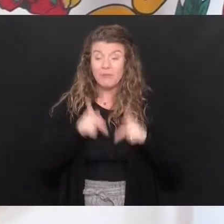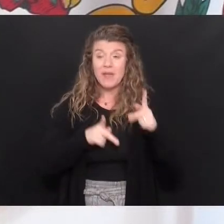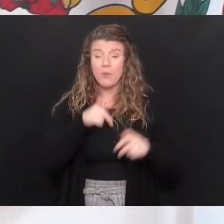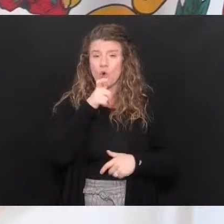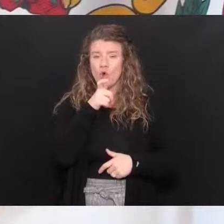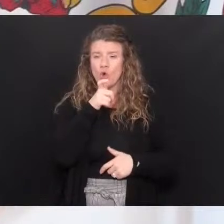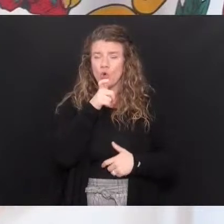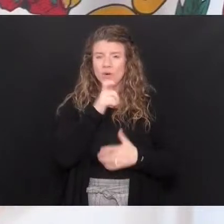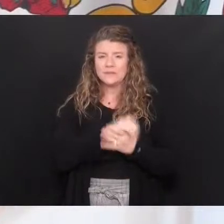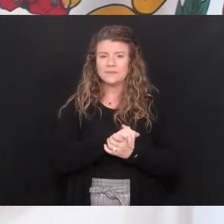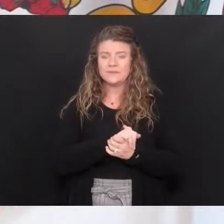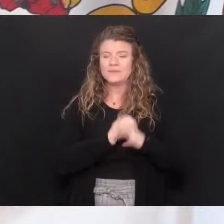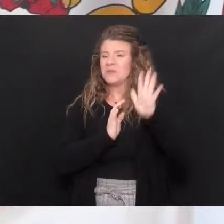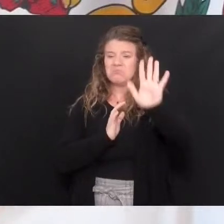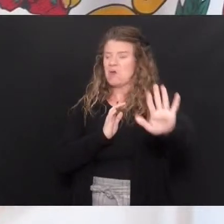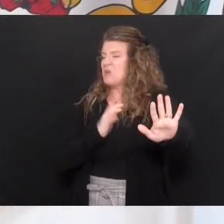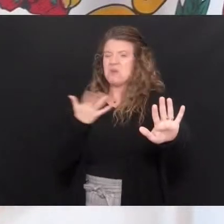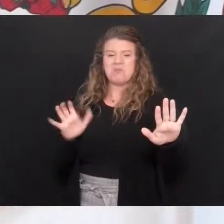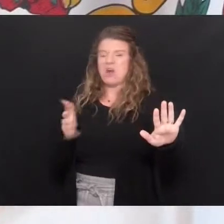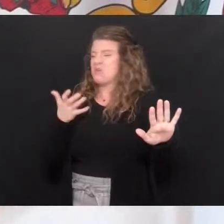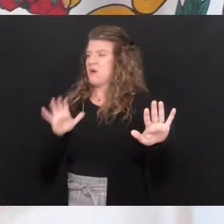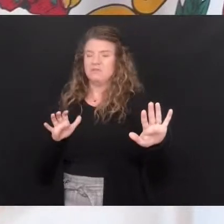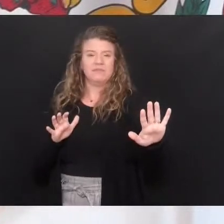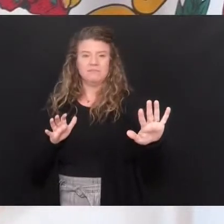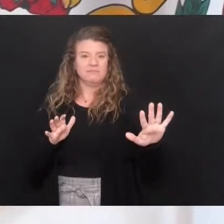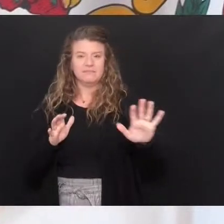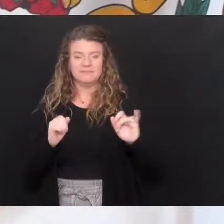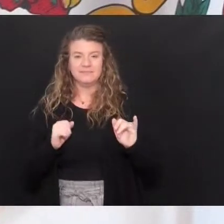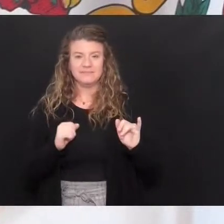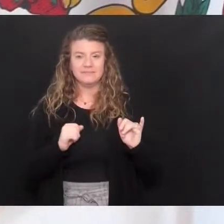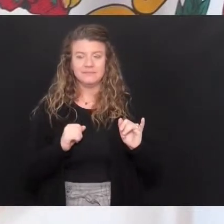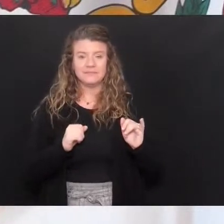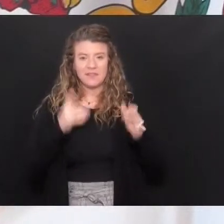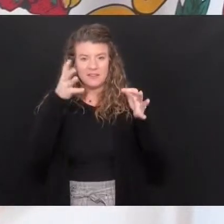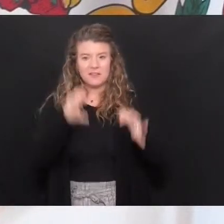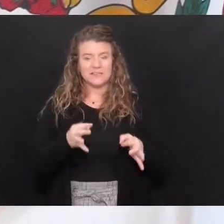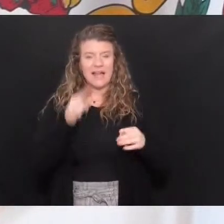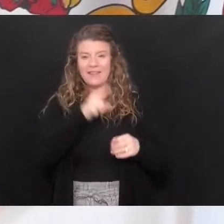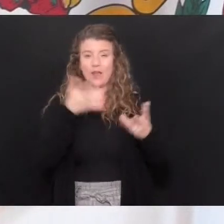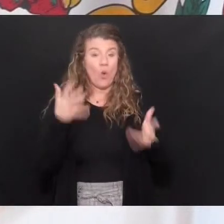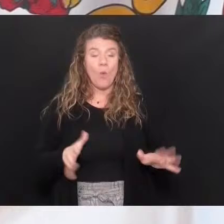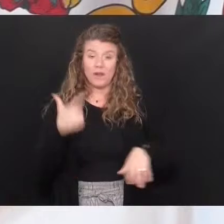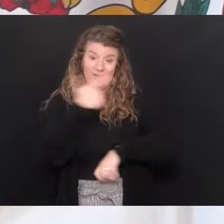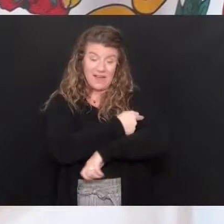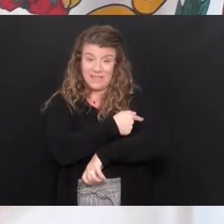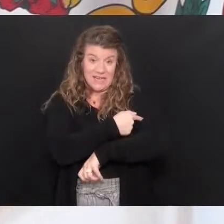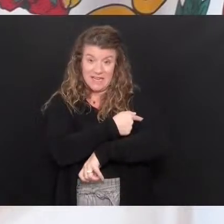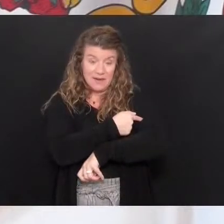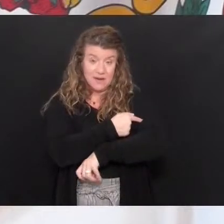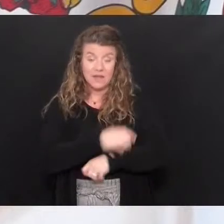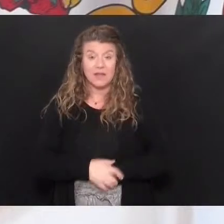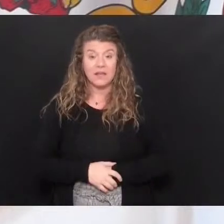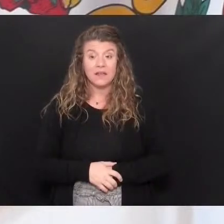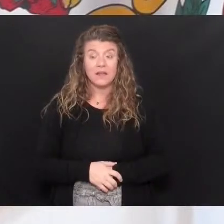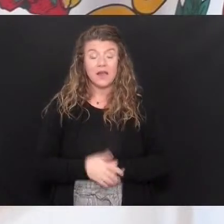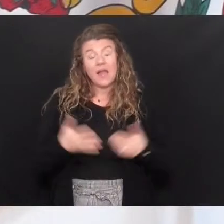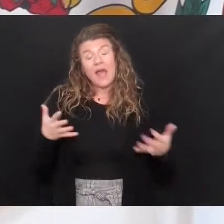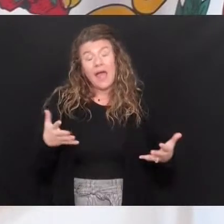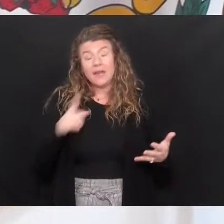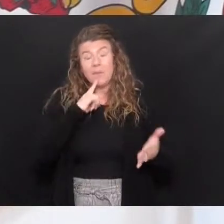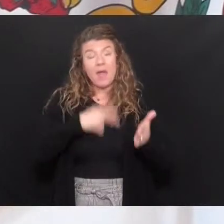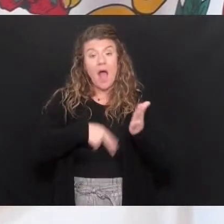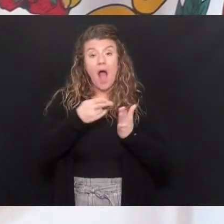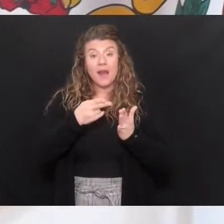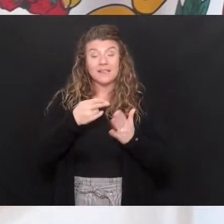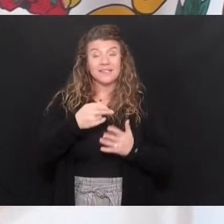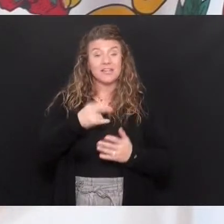absolutely turning the vaccine down and deciding they're not going to take the vaccine. And to be perfectly honest,